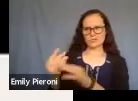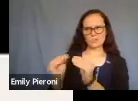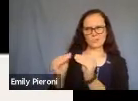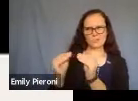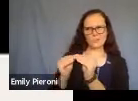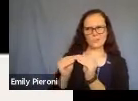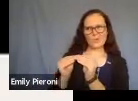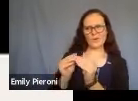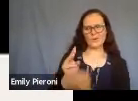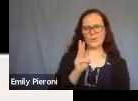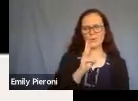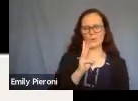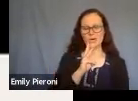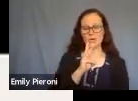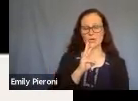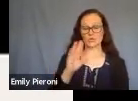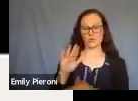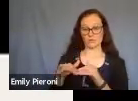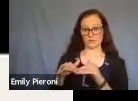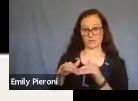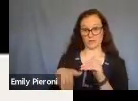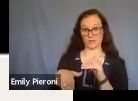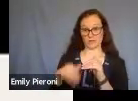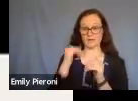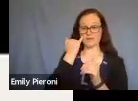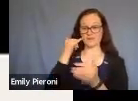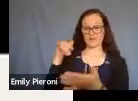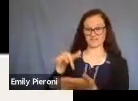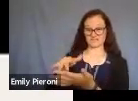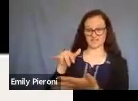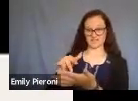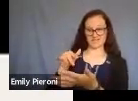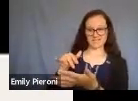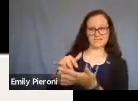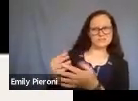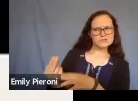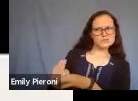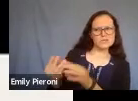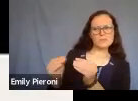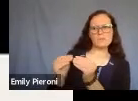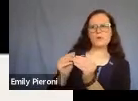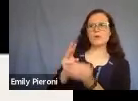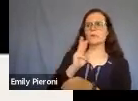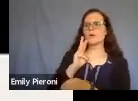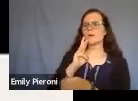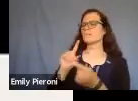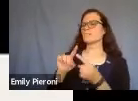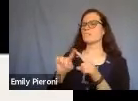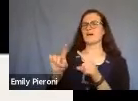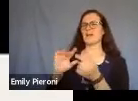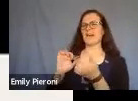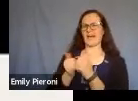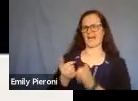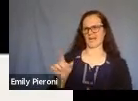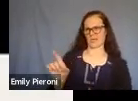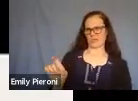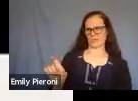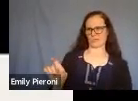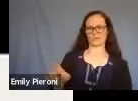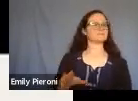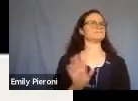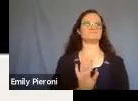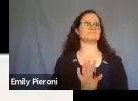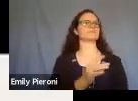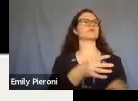than when it's studied, but I don't exactly understand how this happens. No, actually, drip